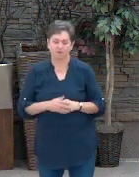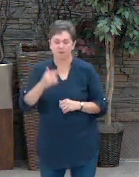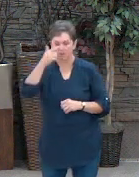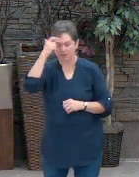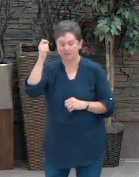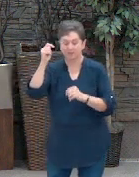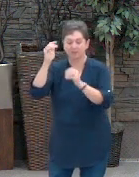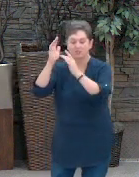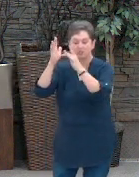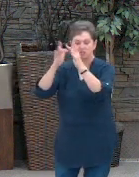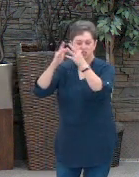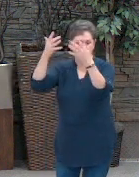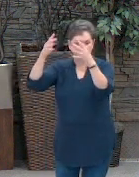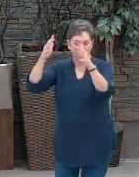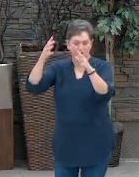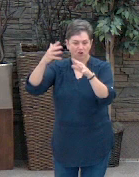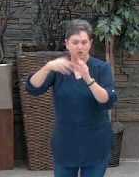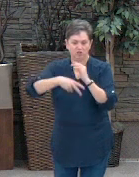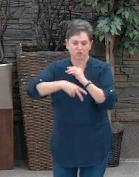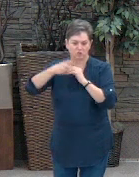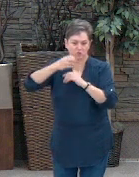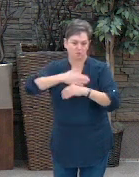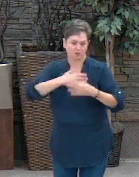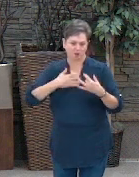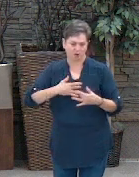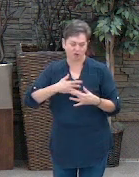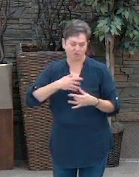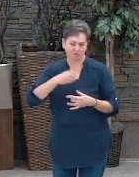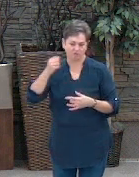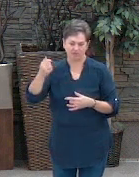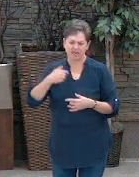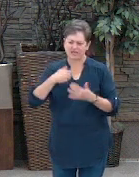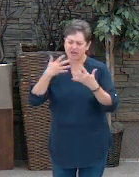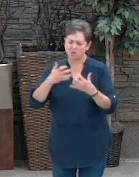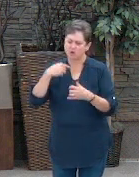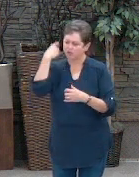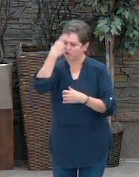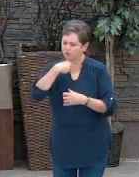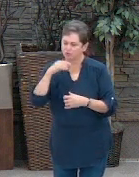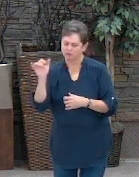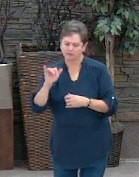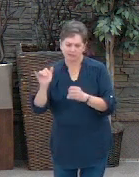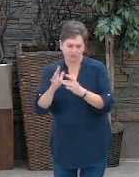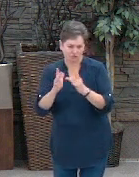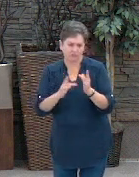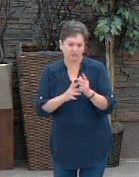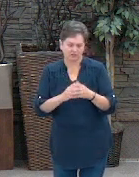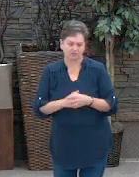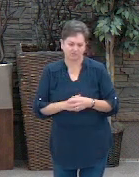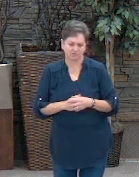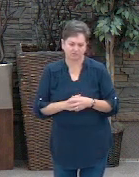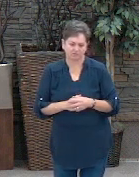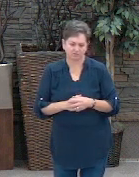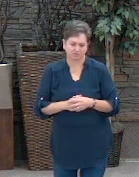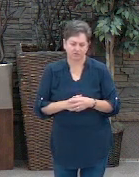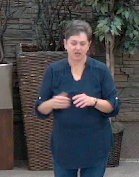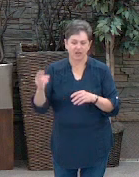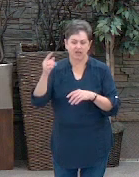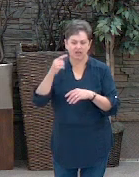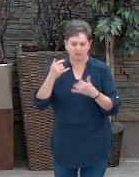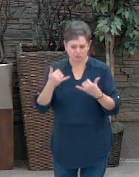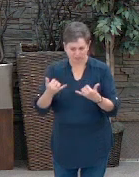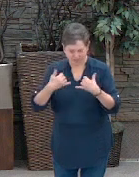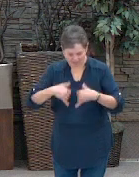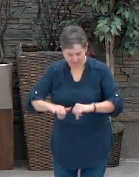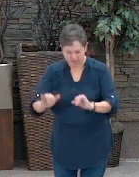because Jesus had already stole my heart. And I wanted to look like him. And today I still want